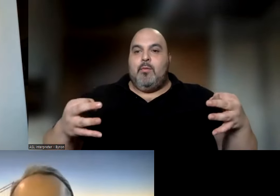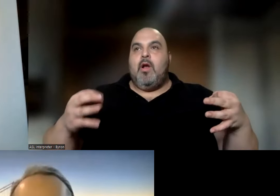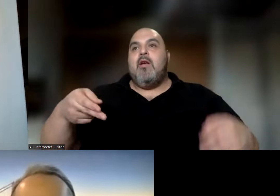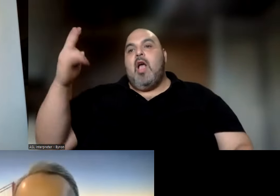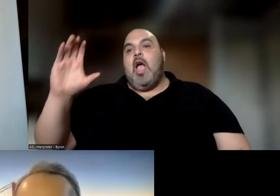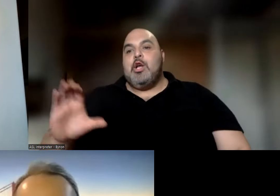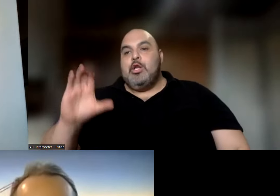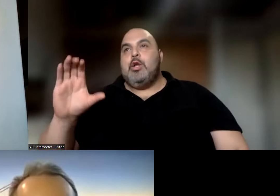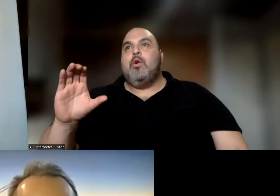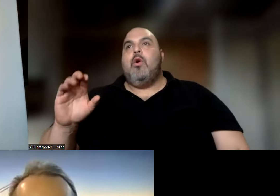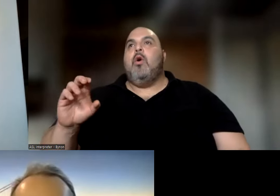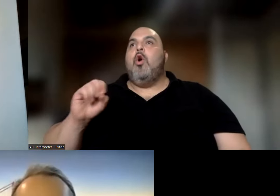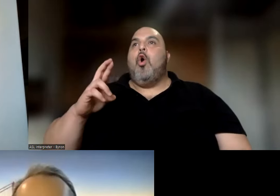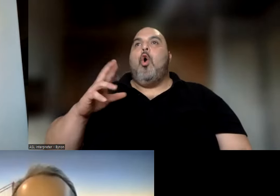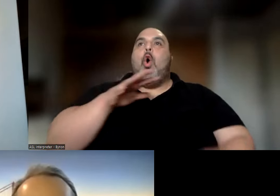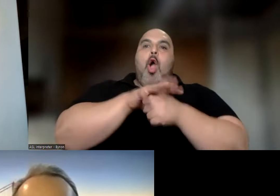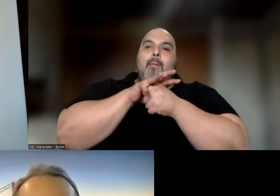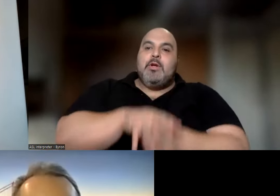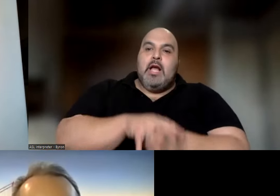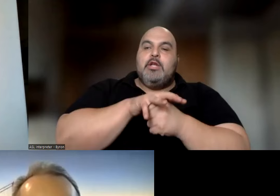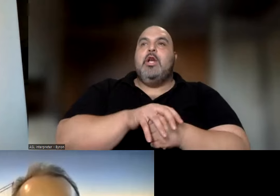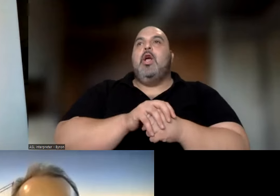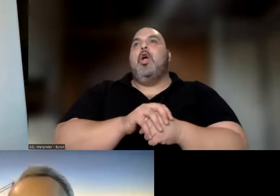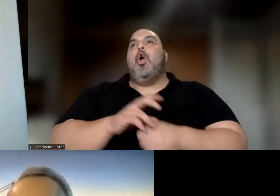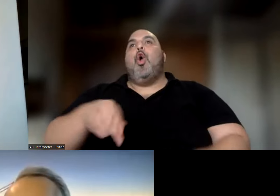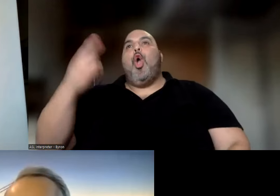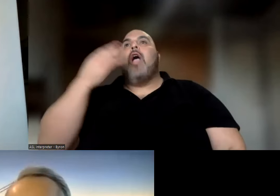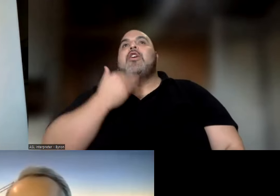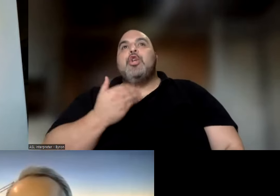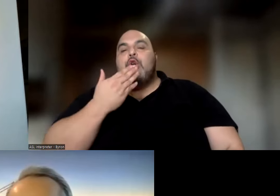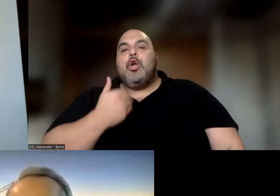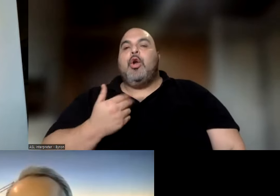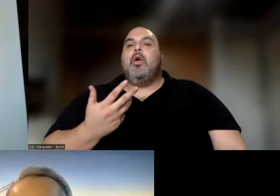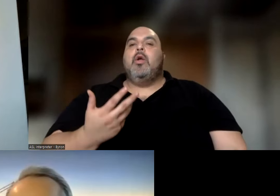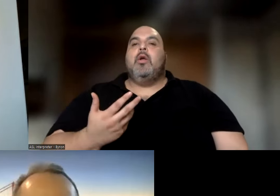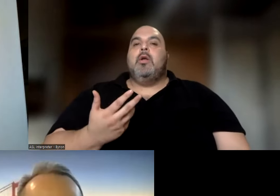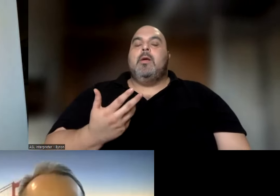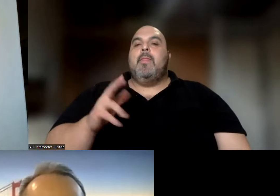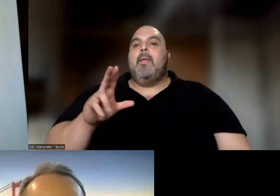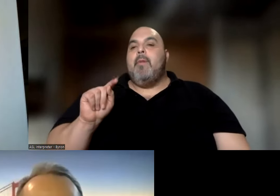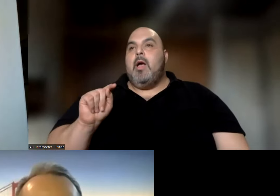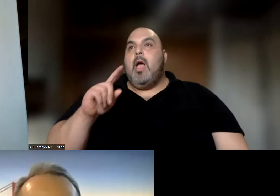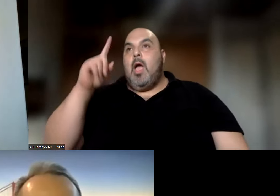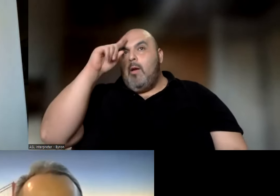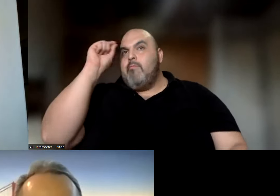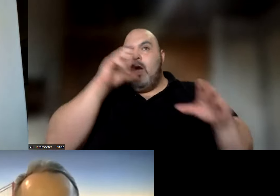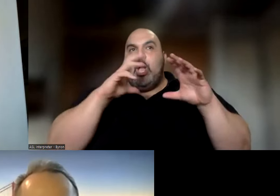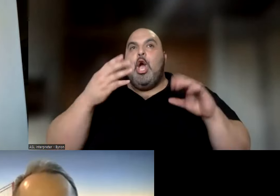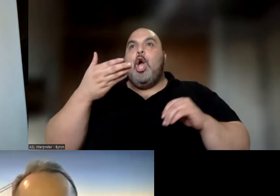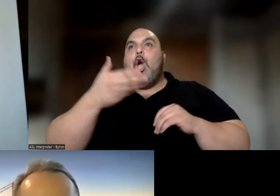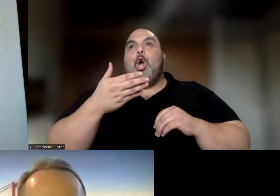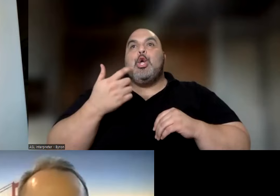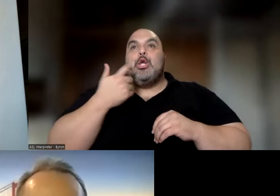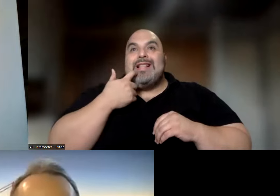or hypertension or high sugar, right? So, but imagine, there's like this